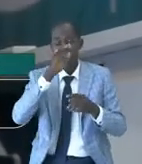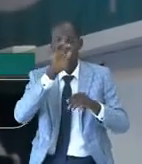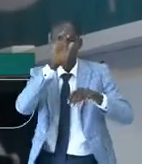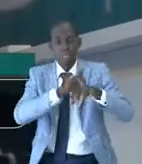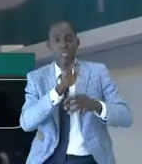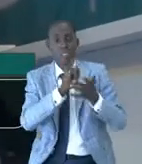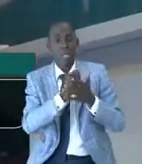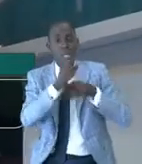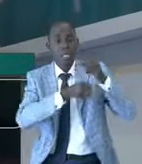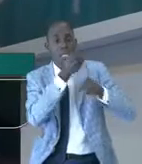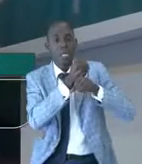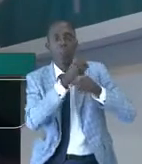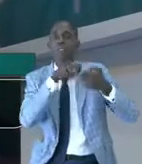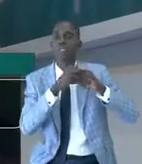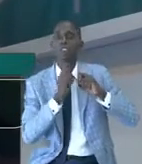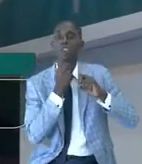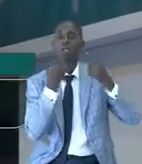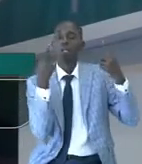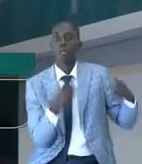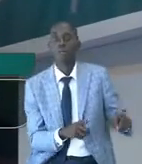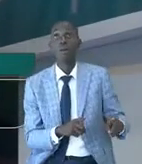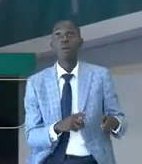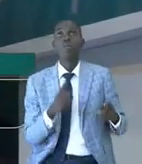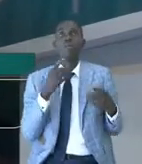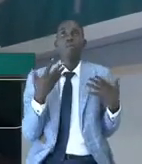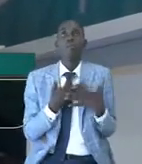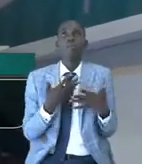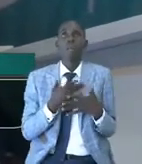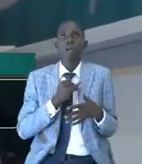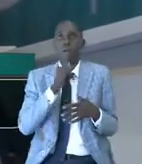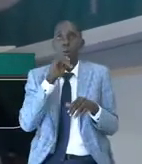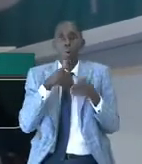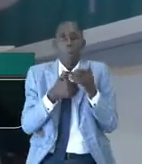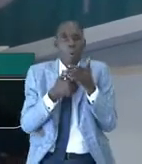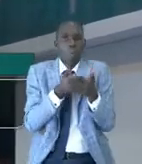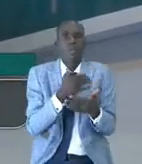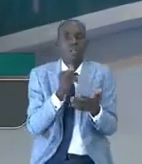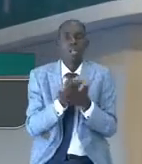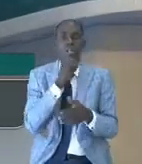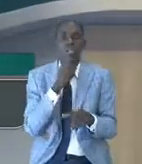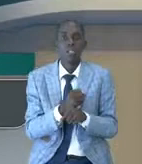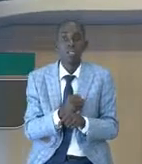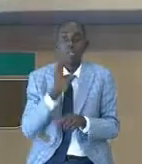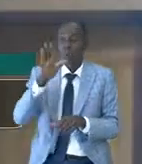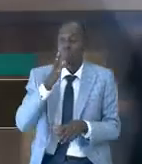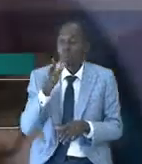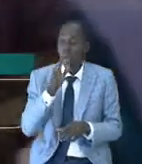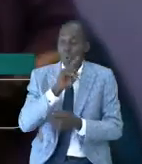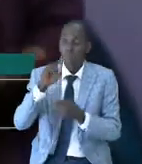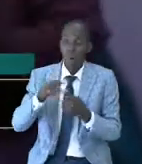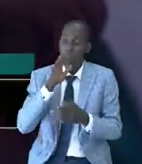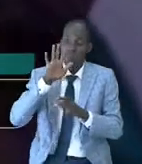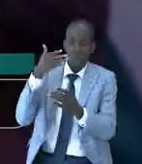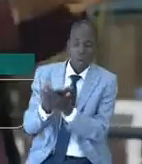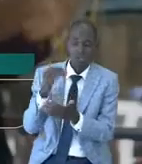When mommy got to this stage, that's the calamity that happened. When your senior brothers and